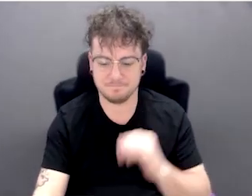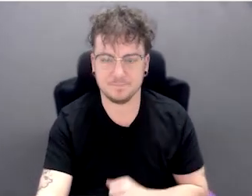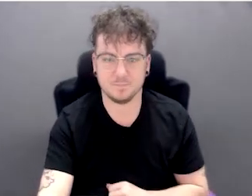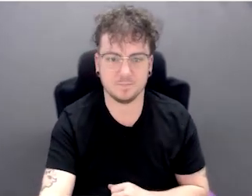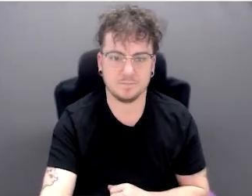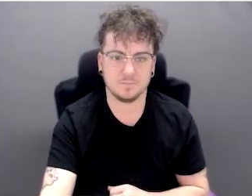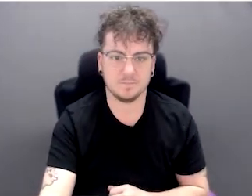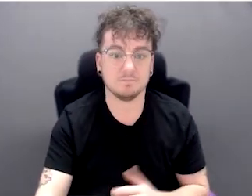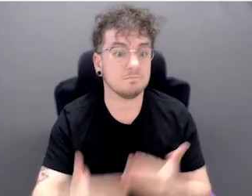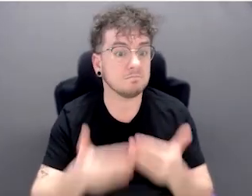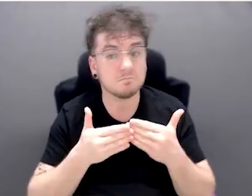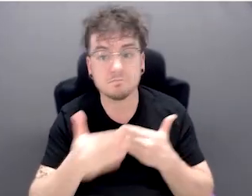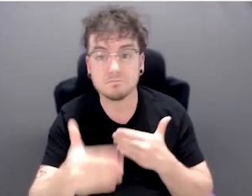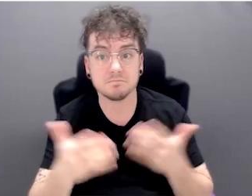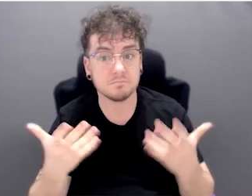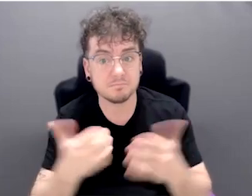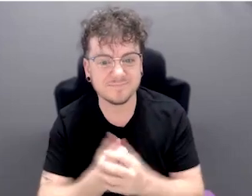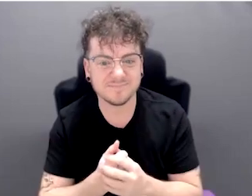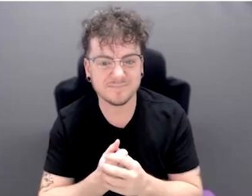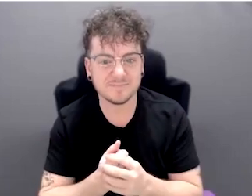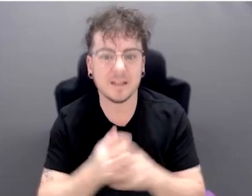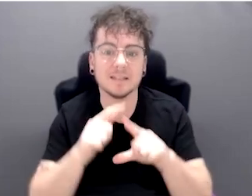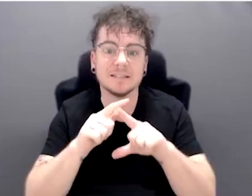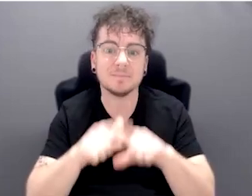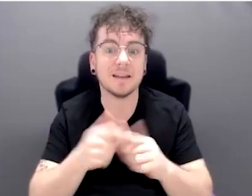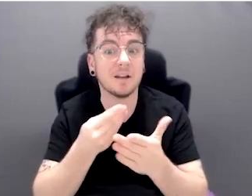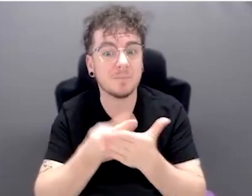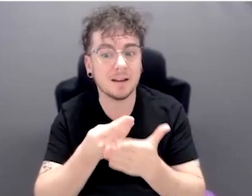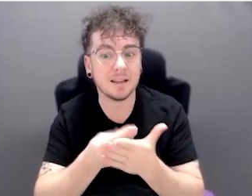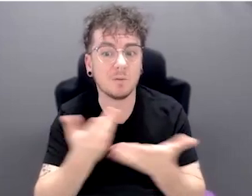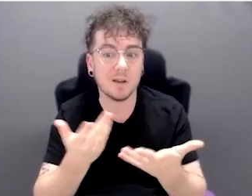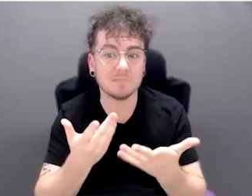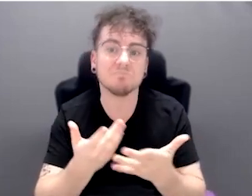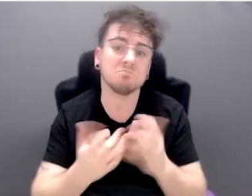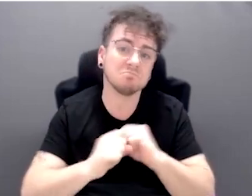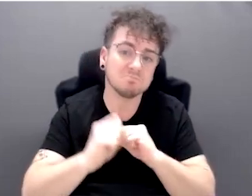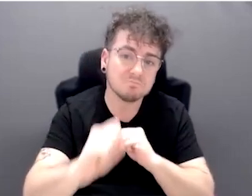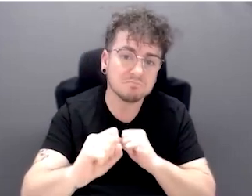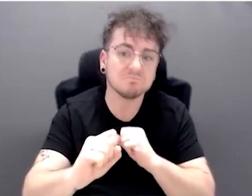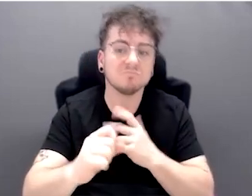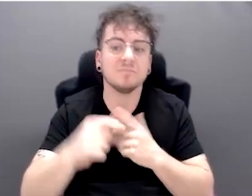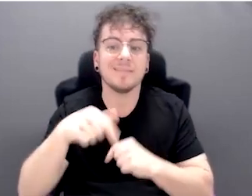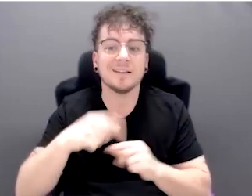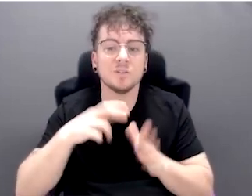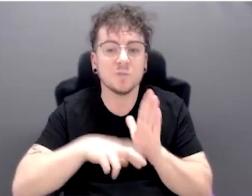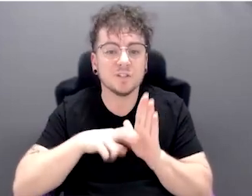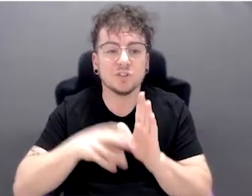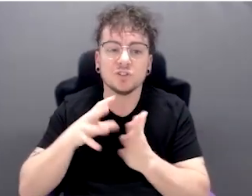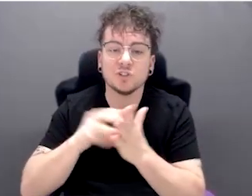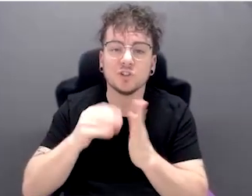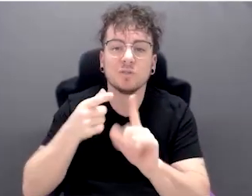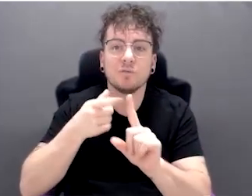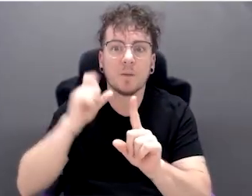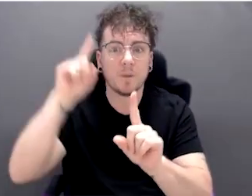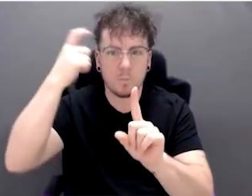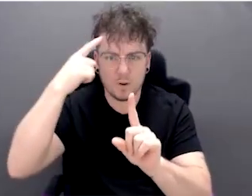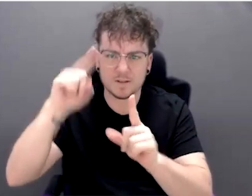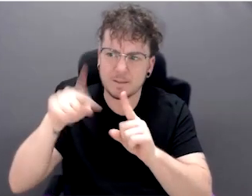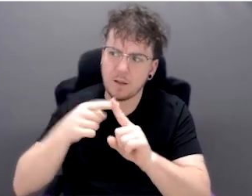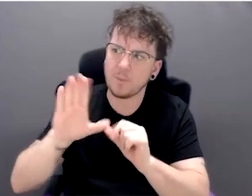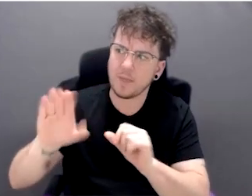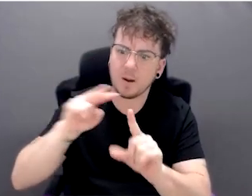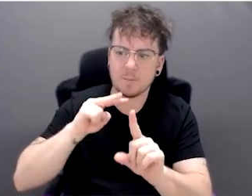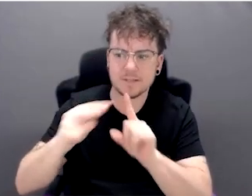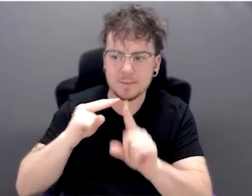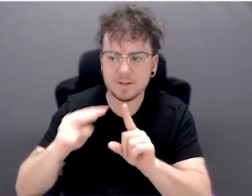Next steps, depending upon funding, may include extending this research to learn from employers about what they perceive as barriers in recruiting